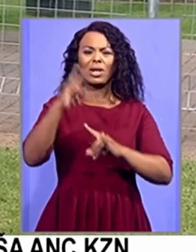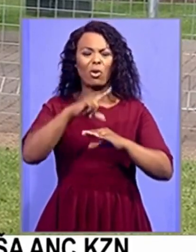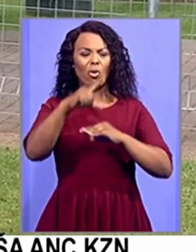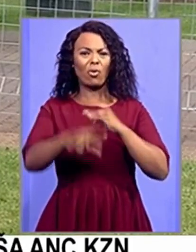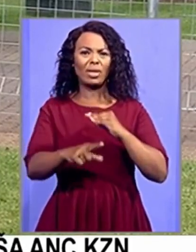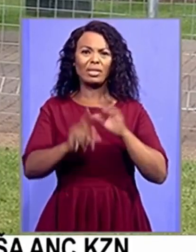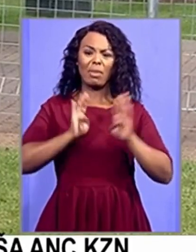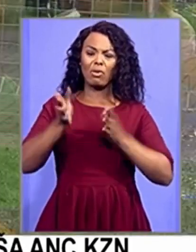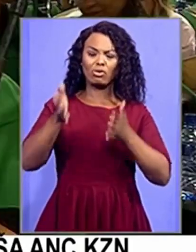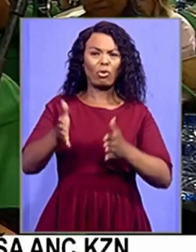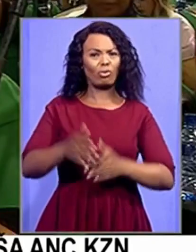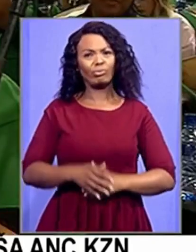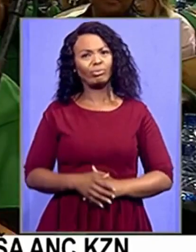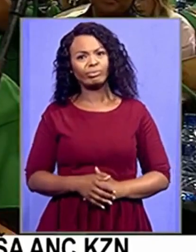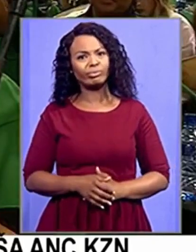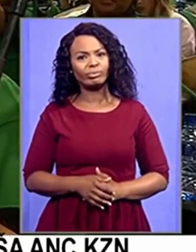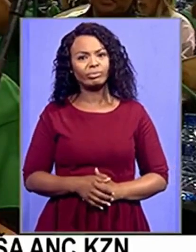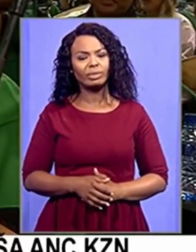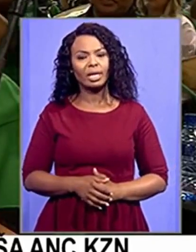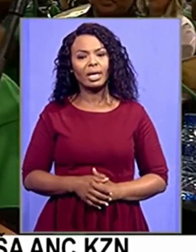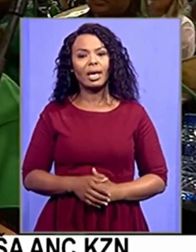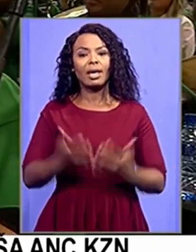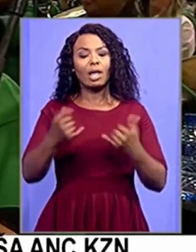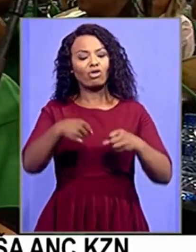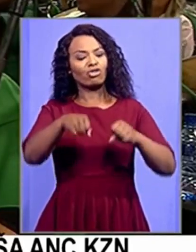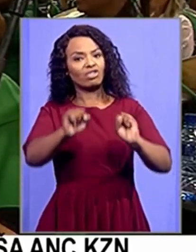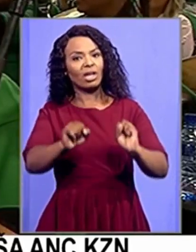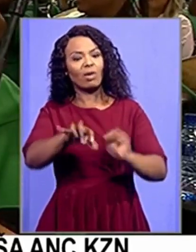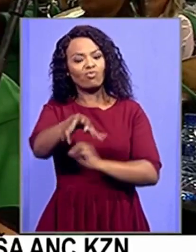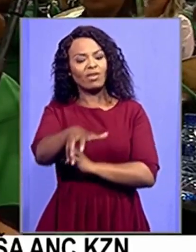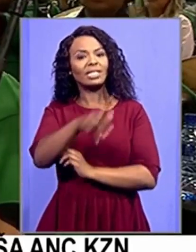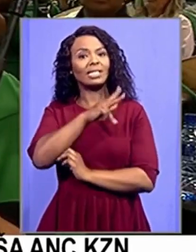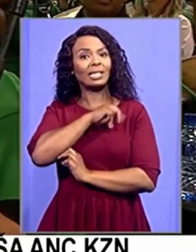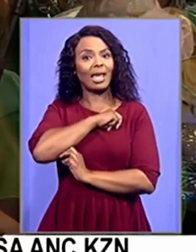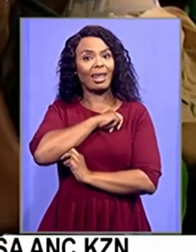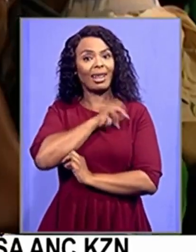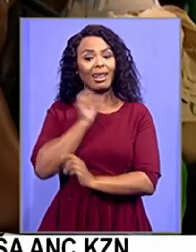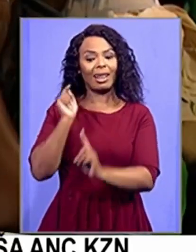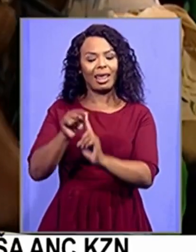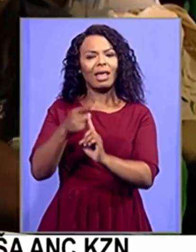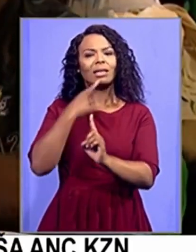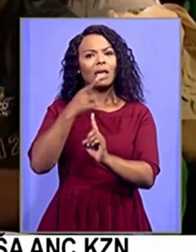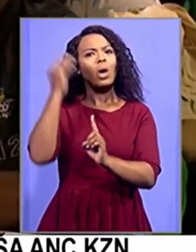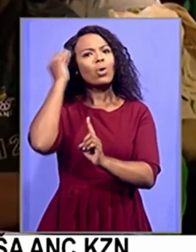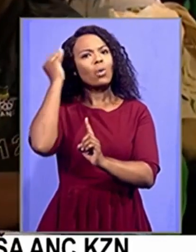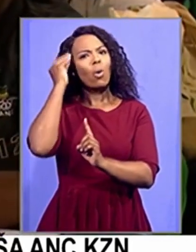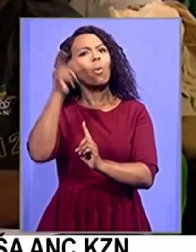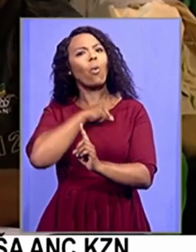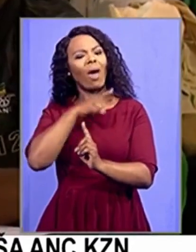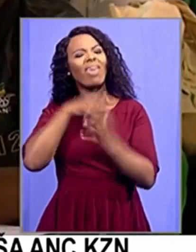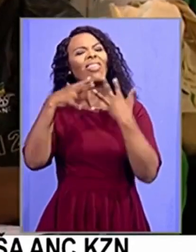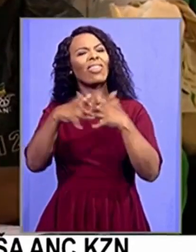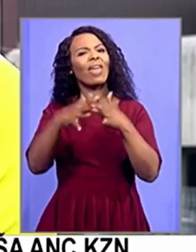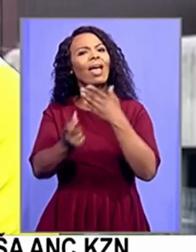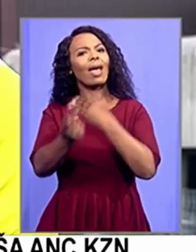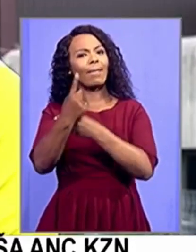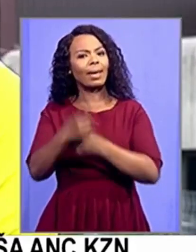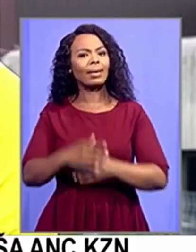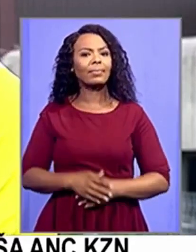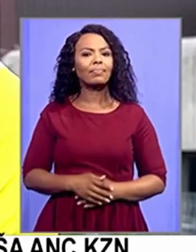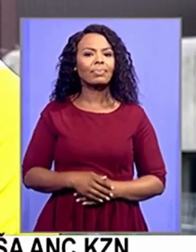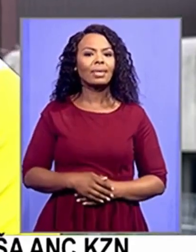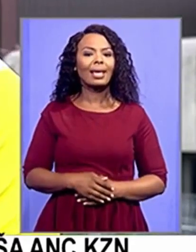this kind of behavior. Bjale modulasetulo wa mokgatlo ka province ya KZN o re tseba seo se bakilego tšitšišo. You can't